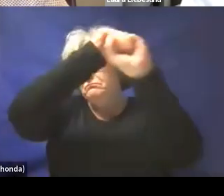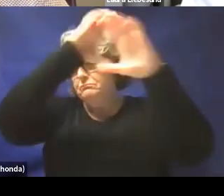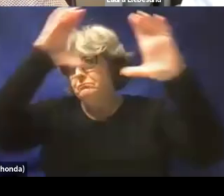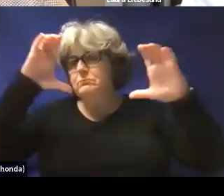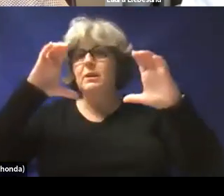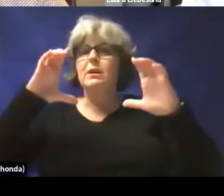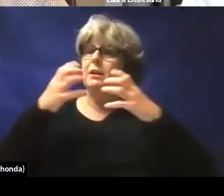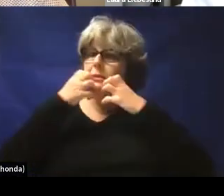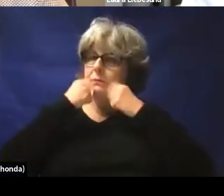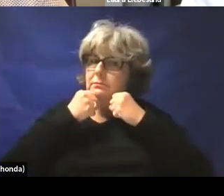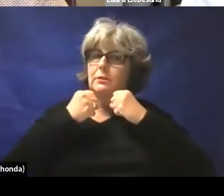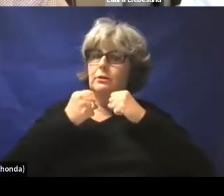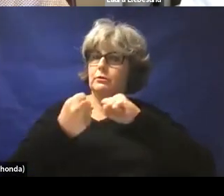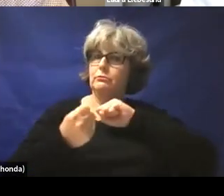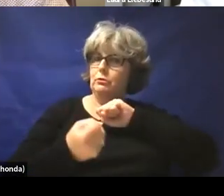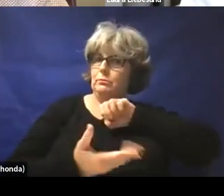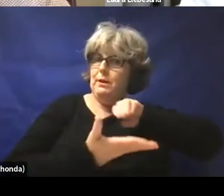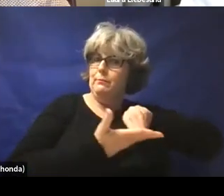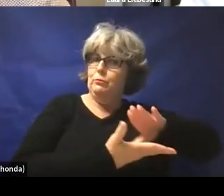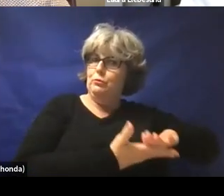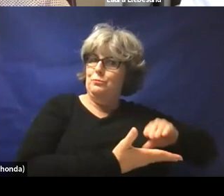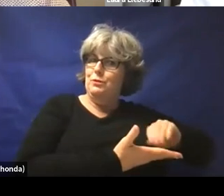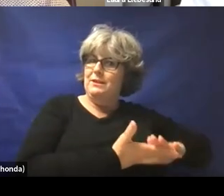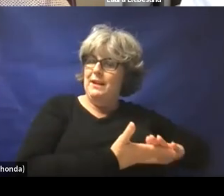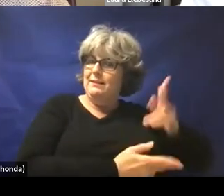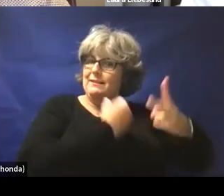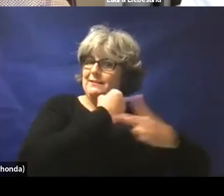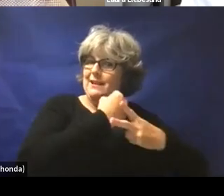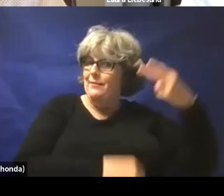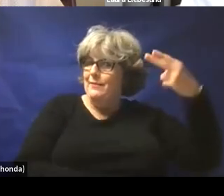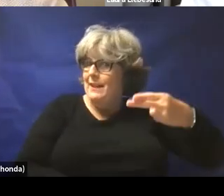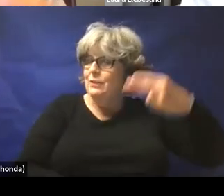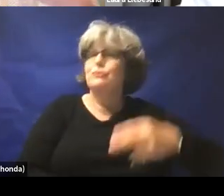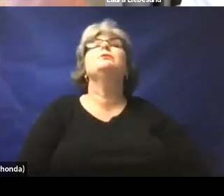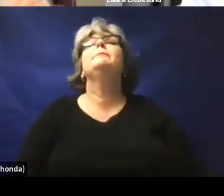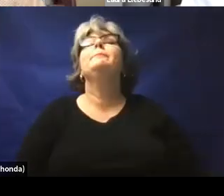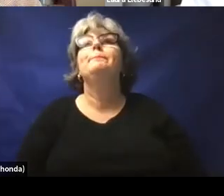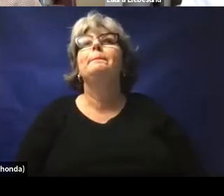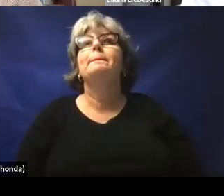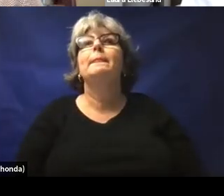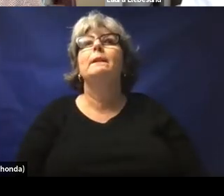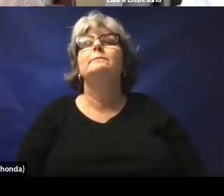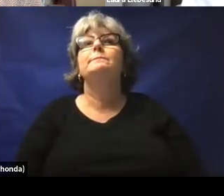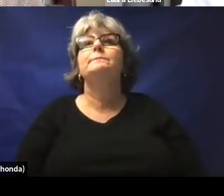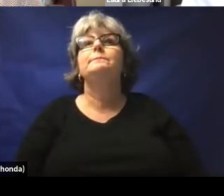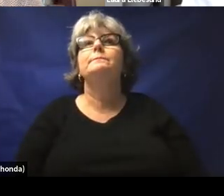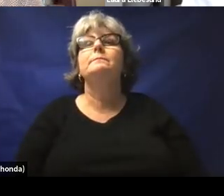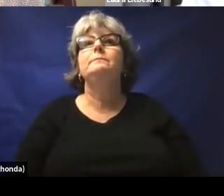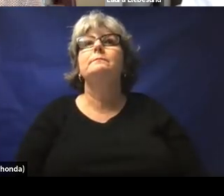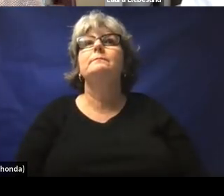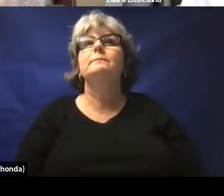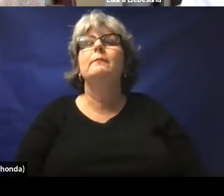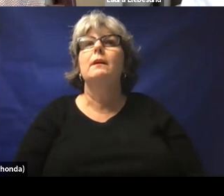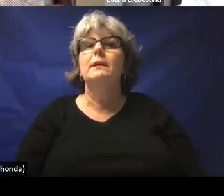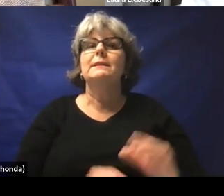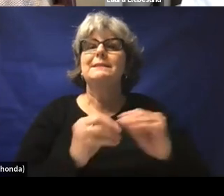is a really valuable thing to capture that history while we can too. So that's sort of the next phase. And